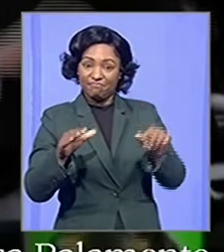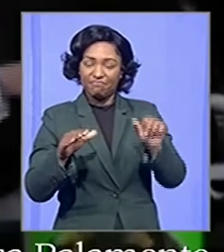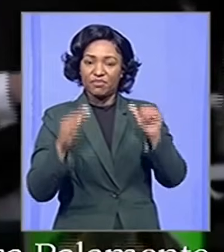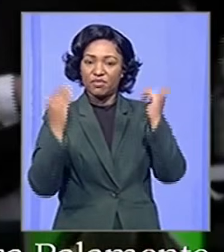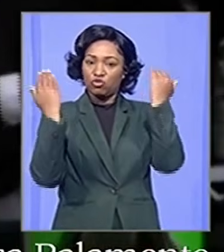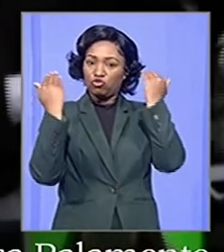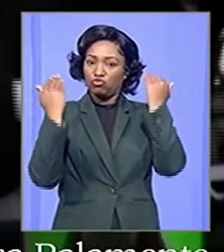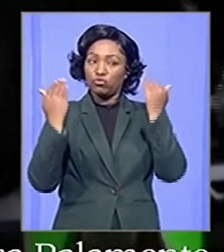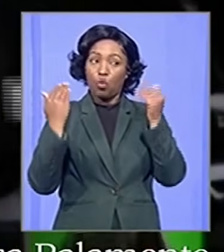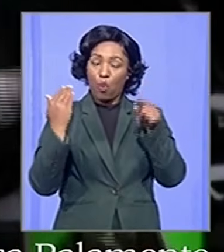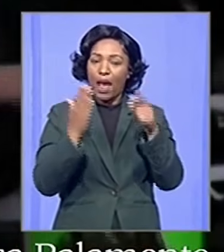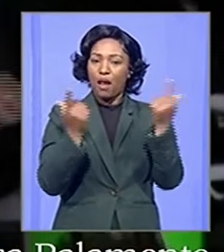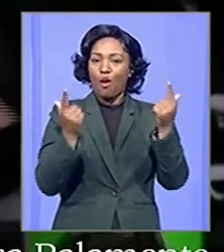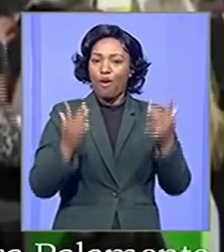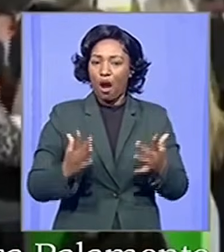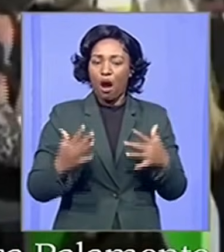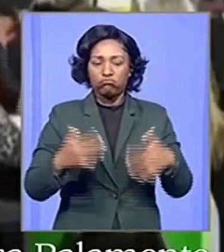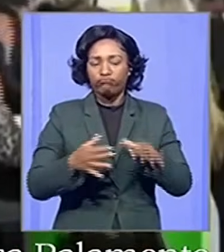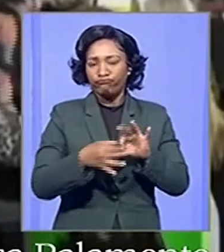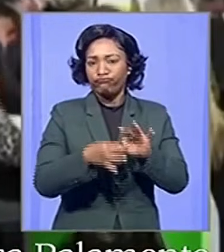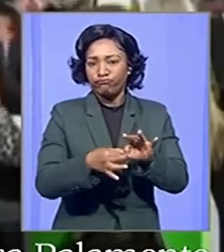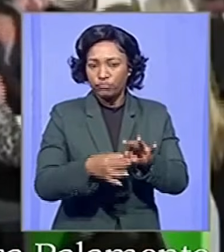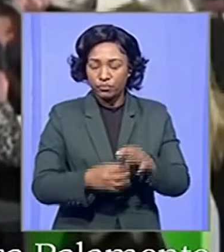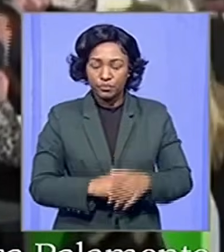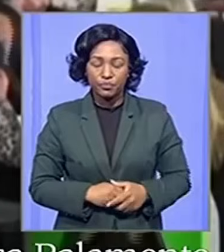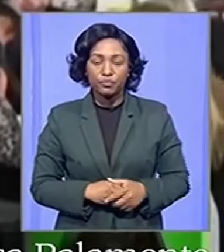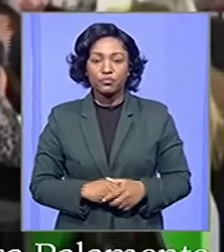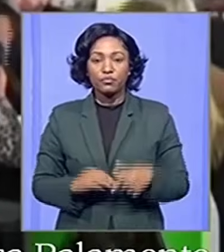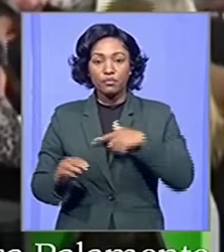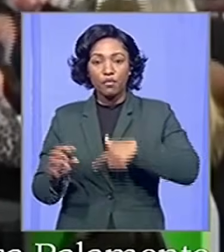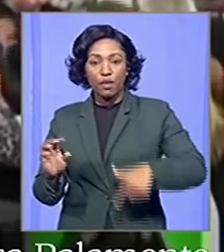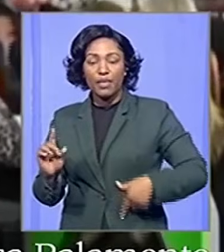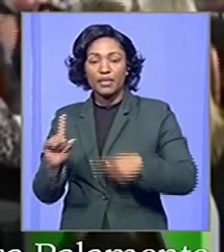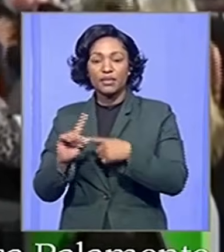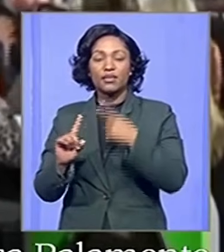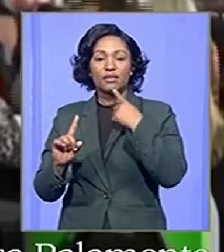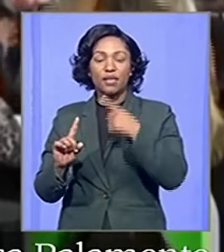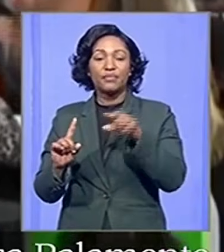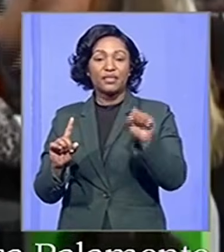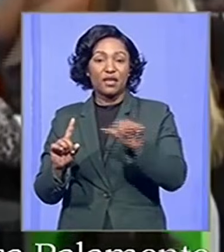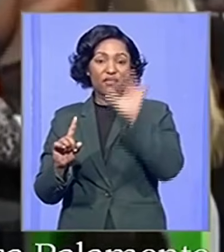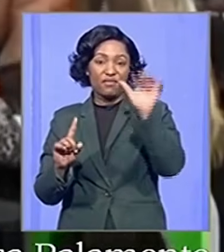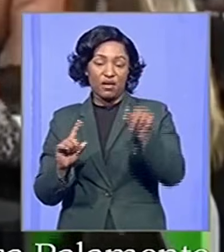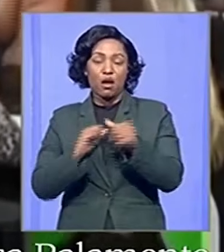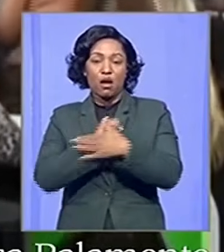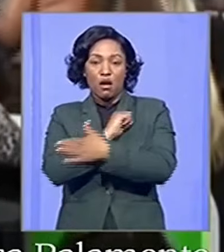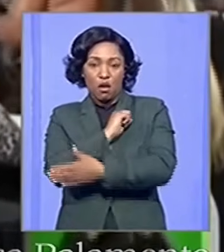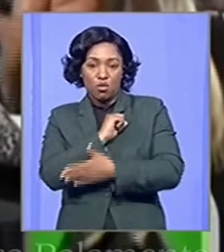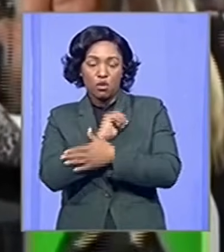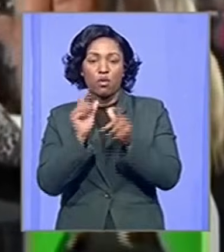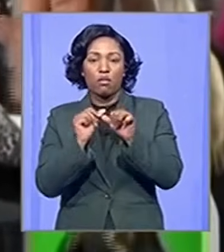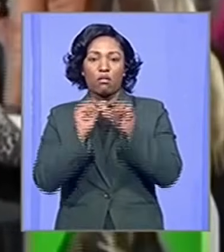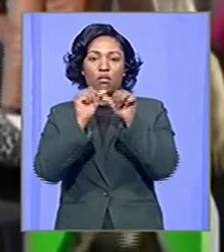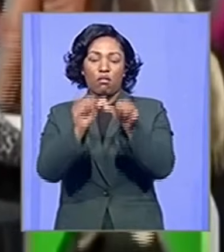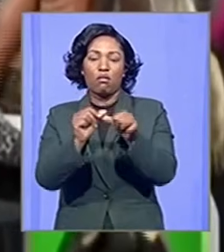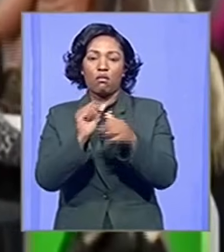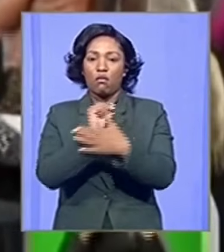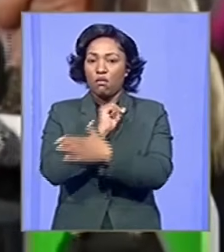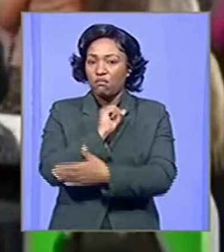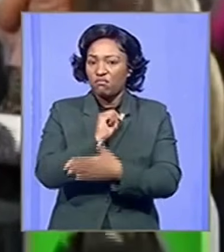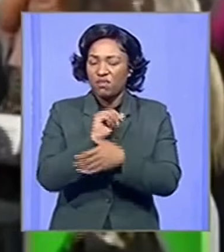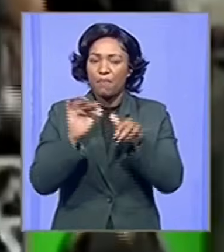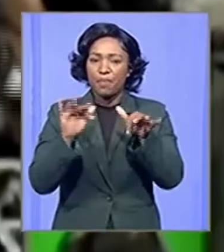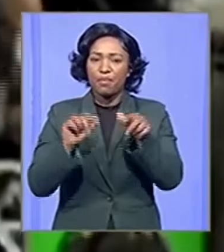jurists. Mopresidente Ramaphosa o re Afrika Borwa e tlo tswela pele go thaletsa tsosoloso ya mekgatlo ya matjhaba e kenyeletsang le lekgotla